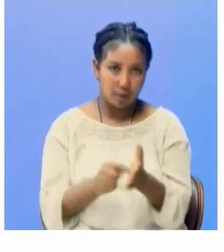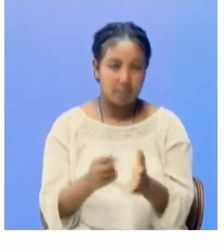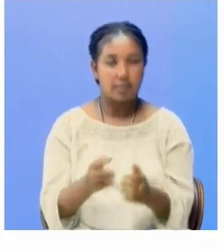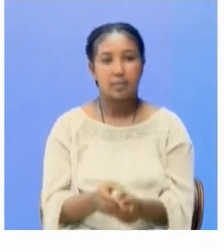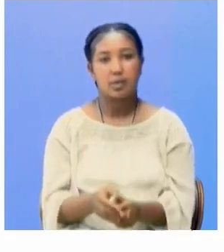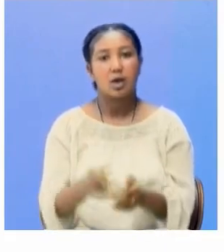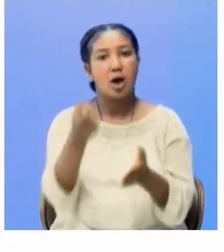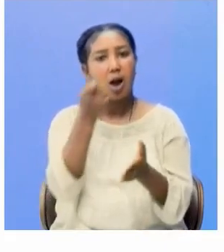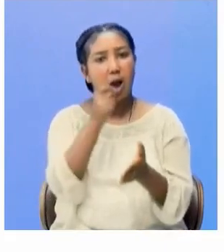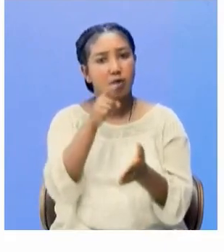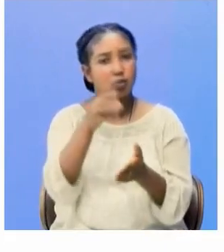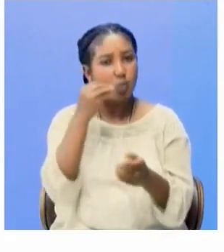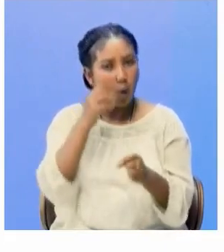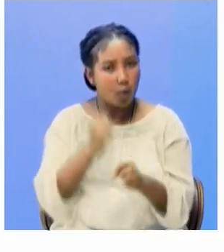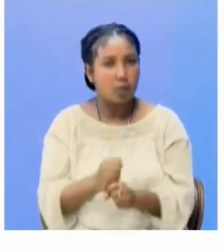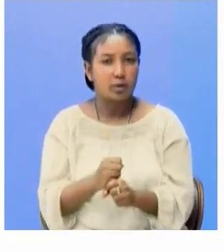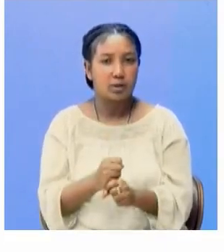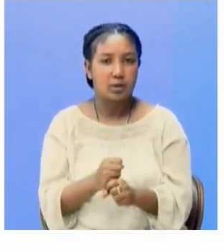Write your homework.